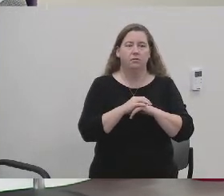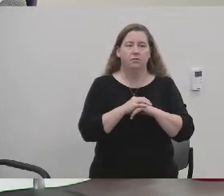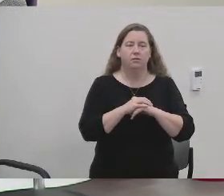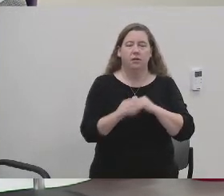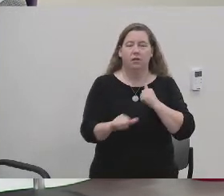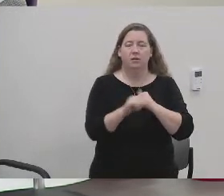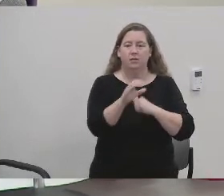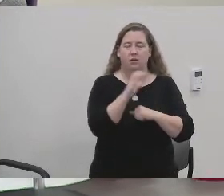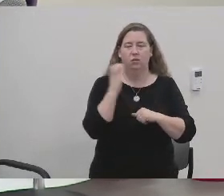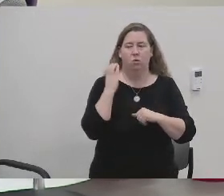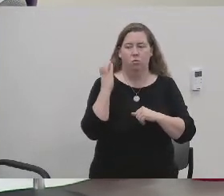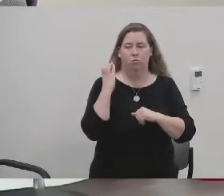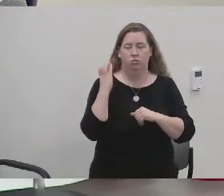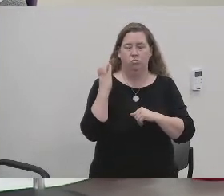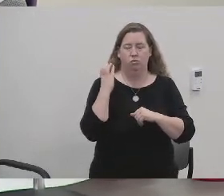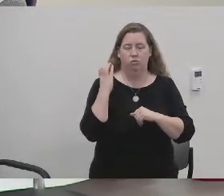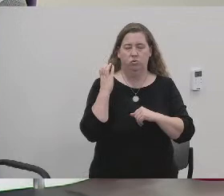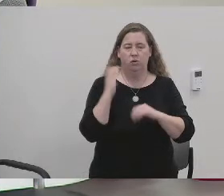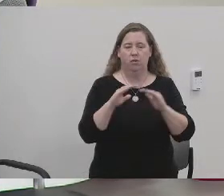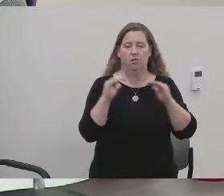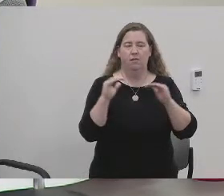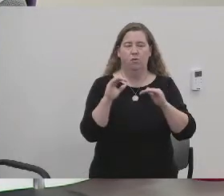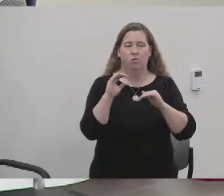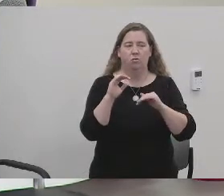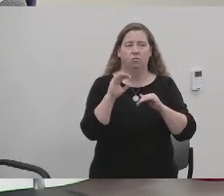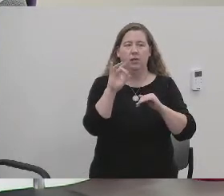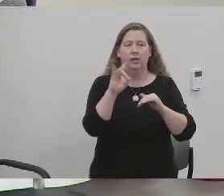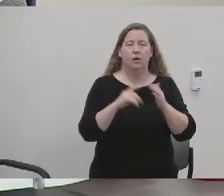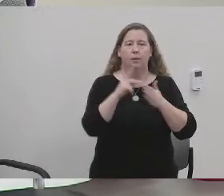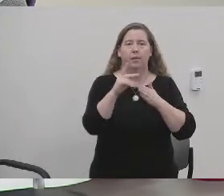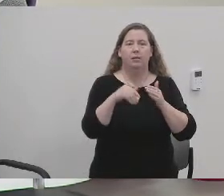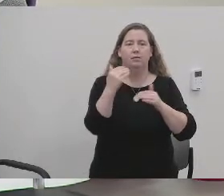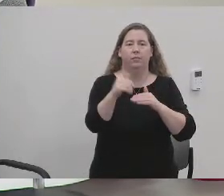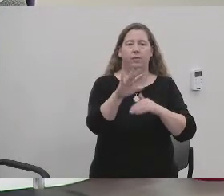Assistant coach, level 8, pay step 5,